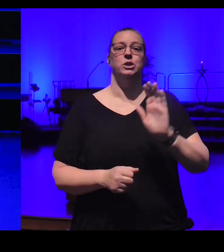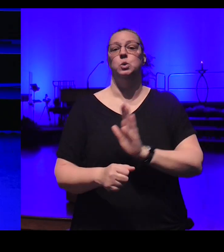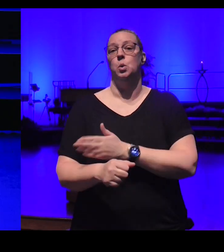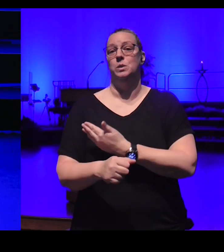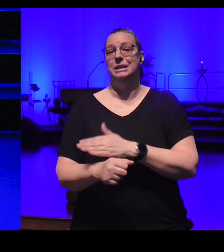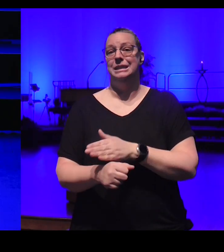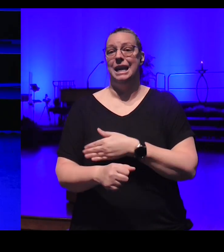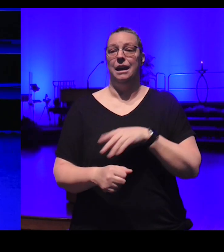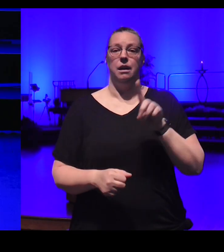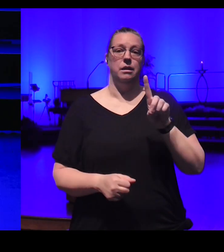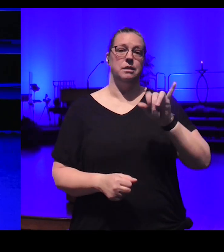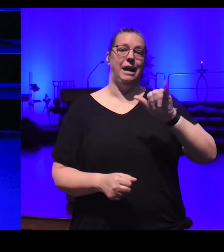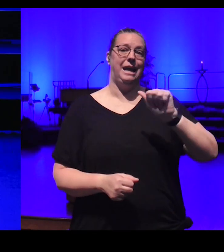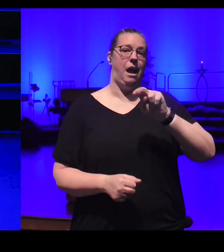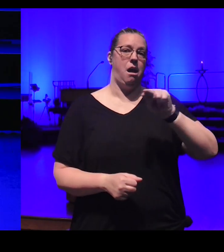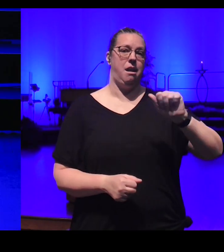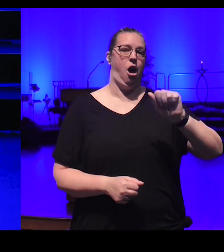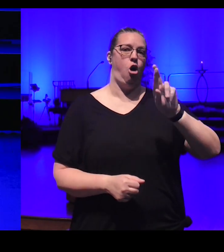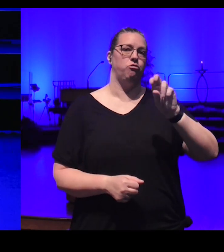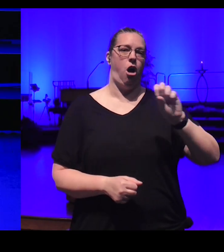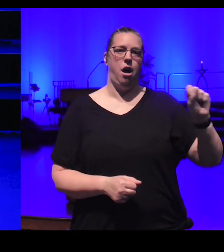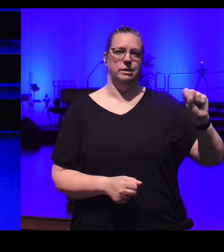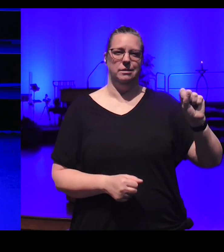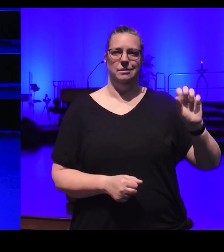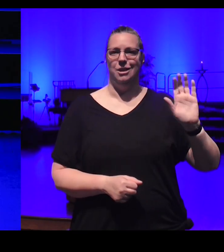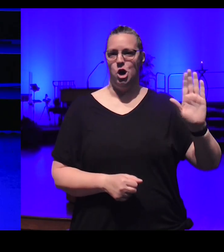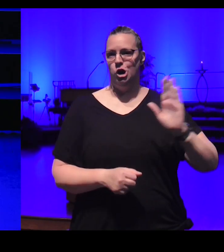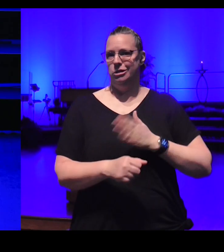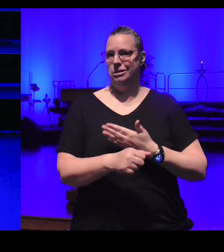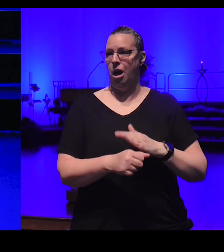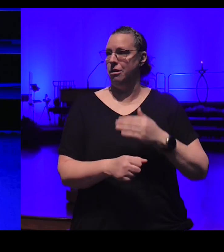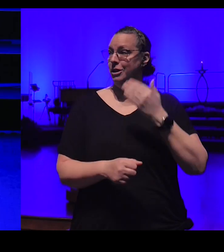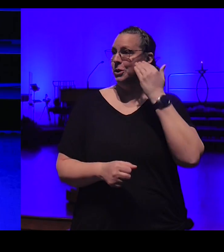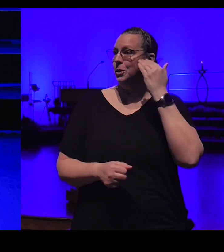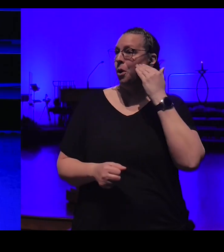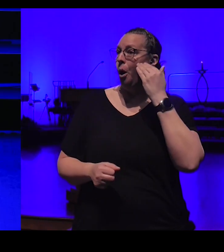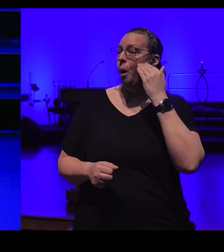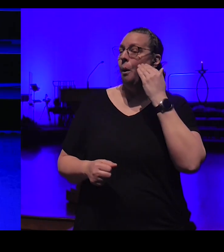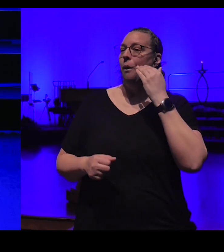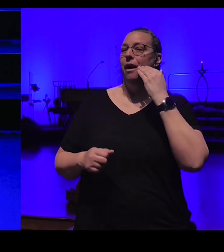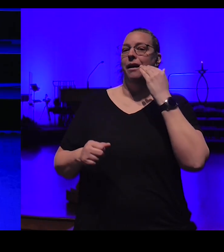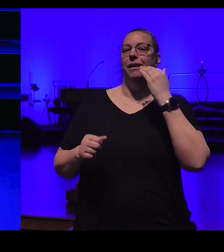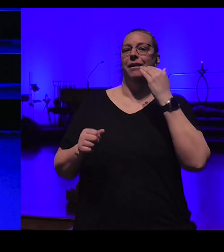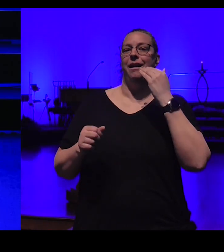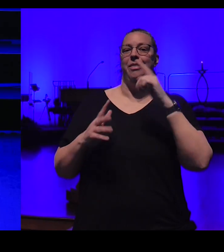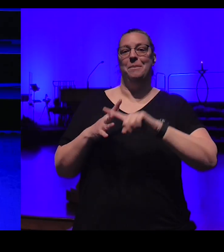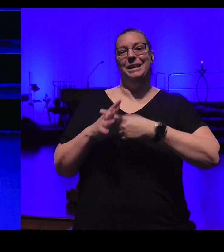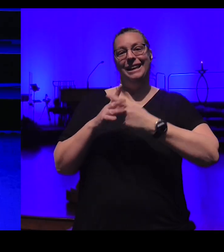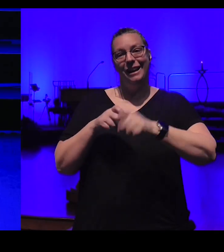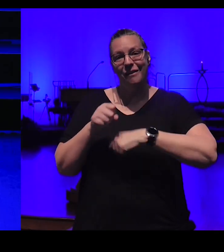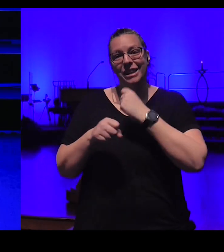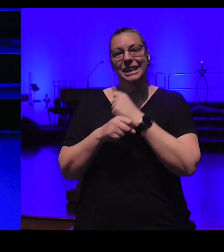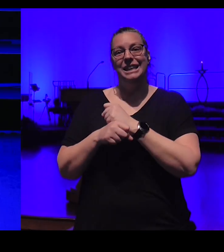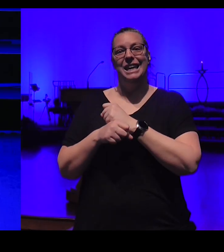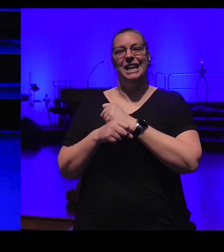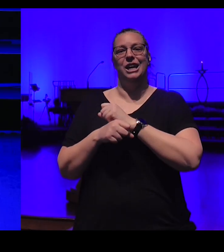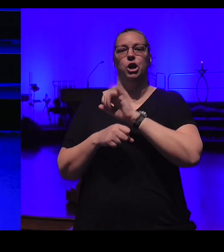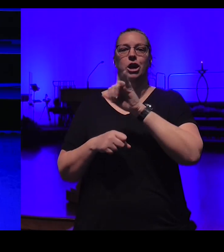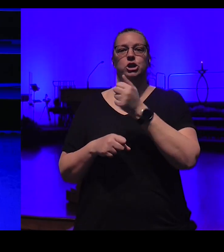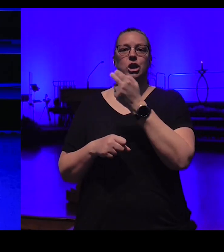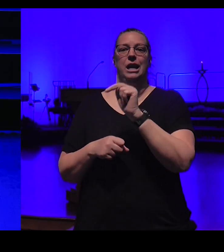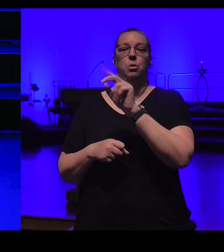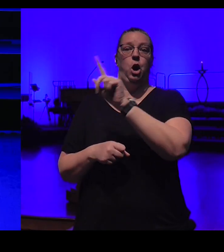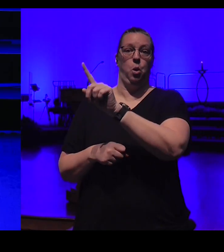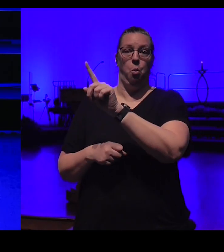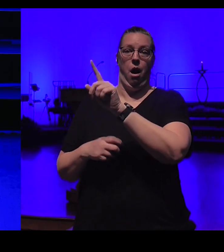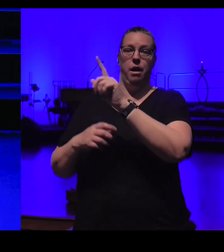verse from Diana Ross. You know, if you were watching the ball fall in the beginning of the year, you might have saw her sing,